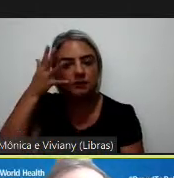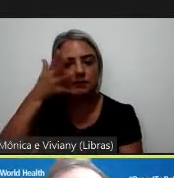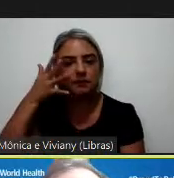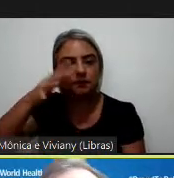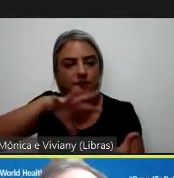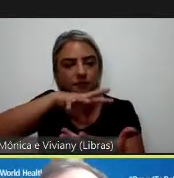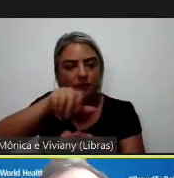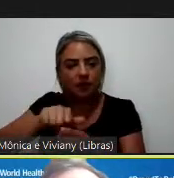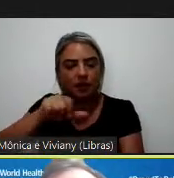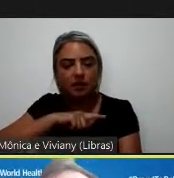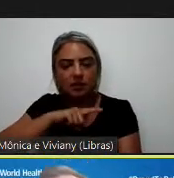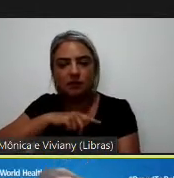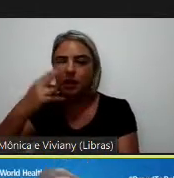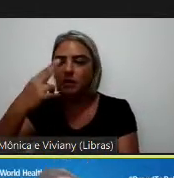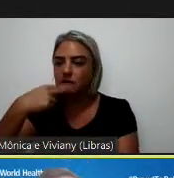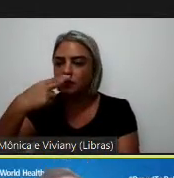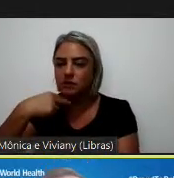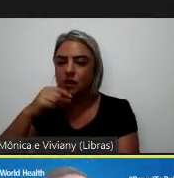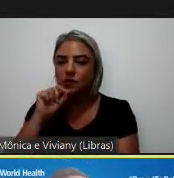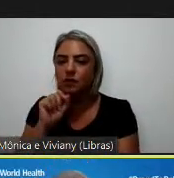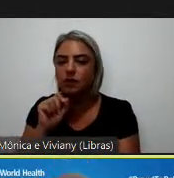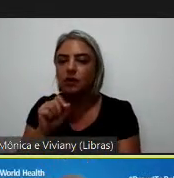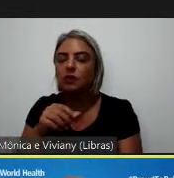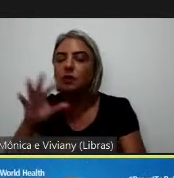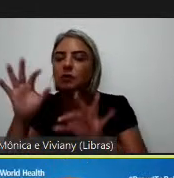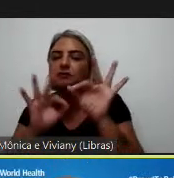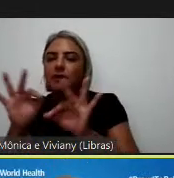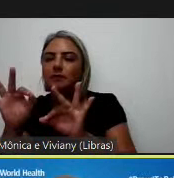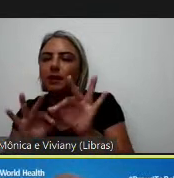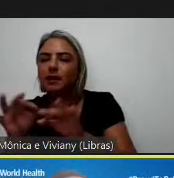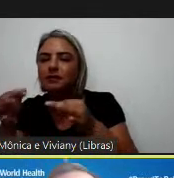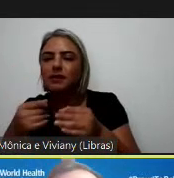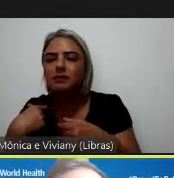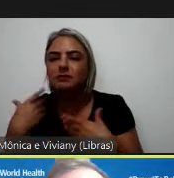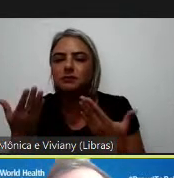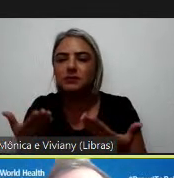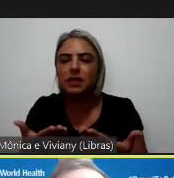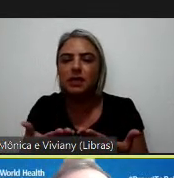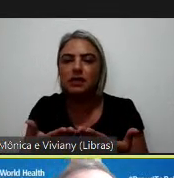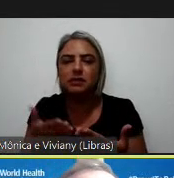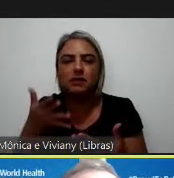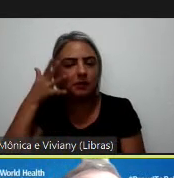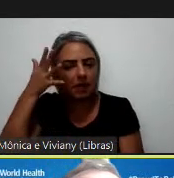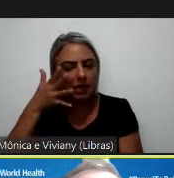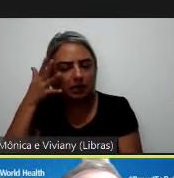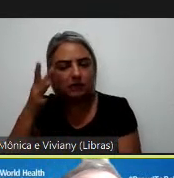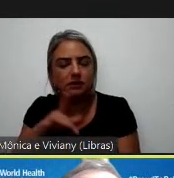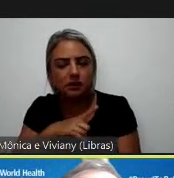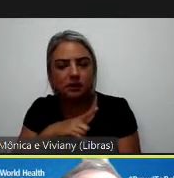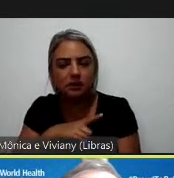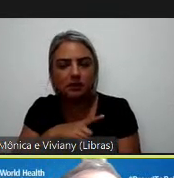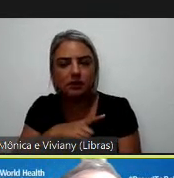Growth Summit. And in preparation of the Nutrition for Growth Summit that specifically had a work stream on